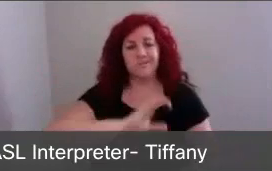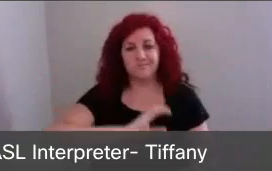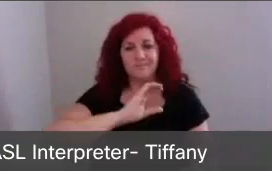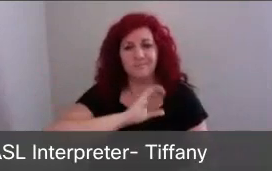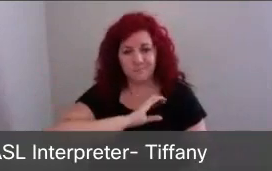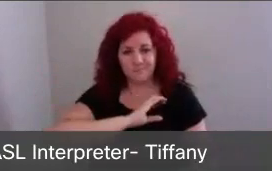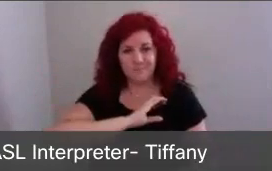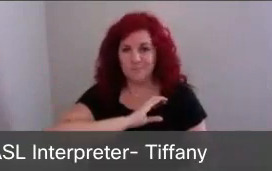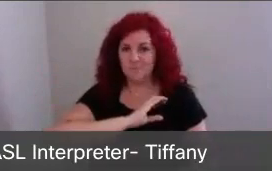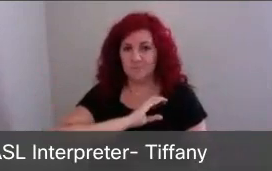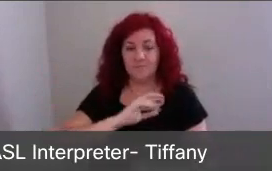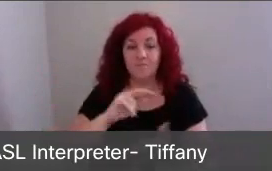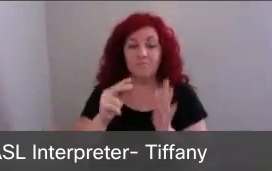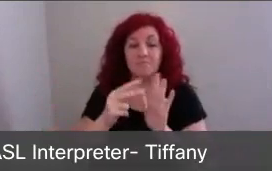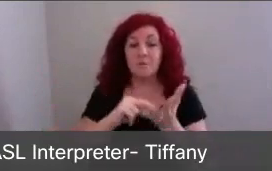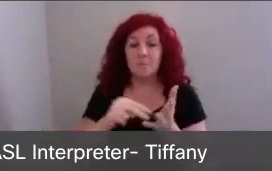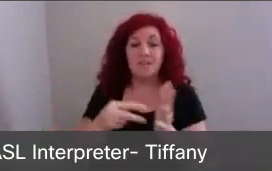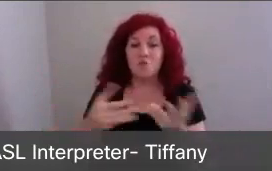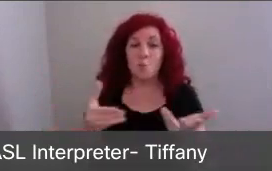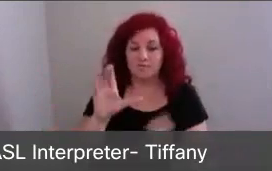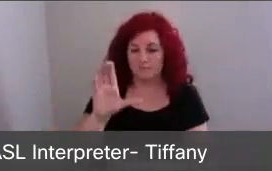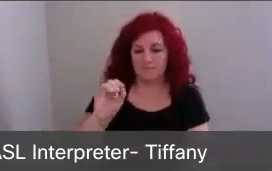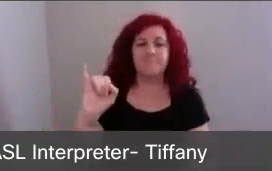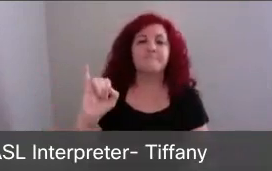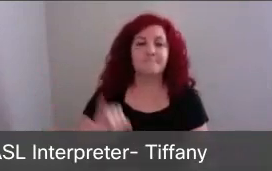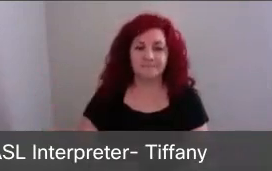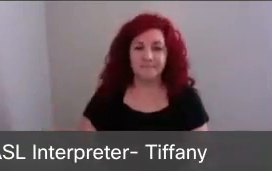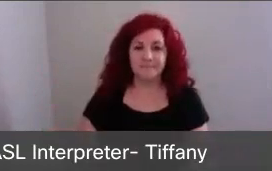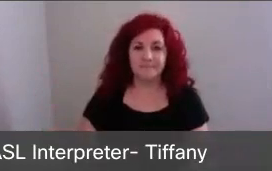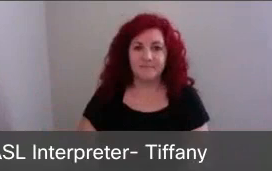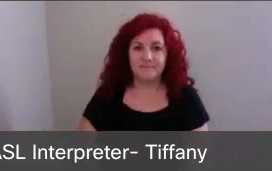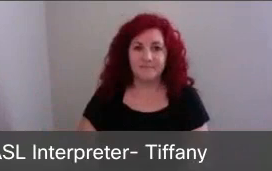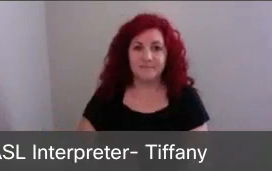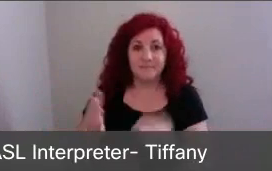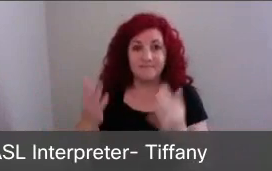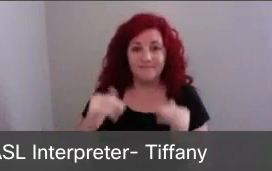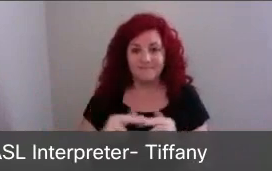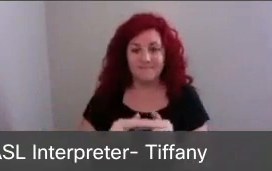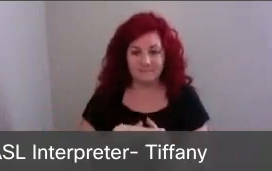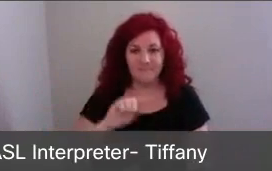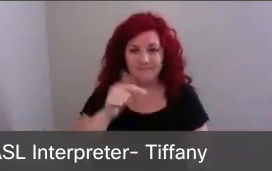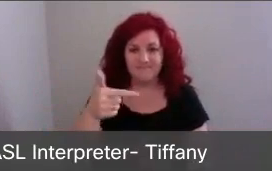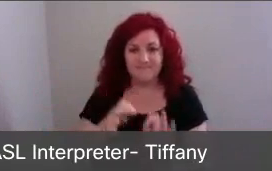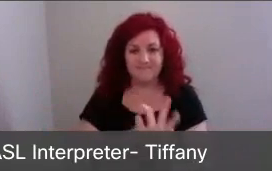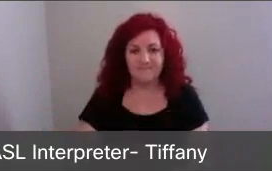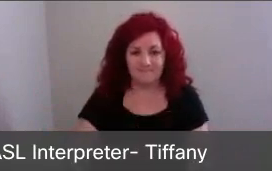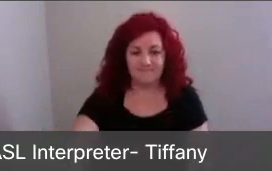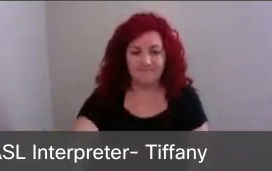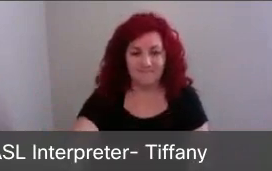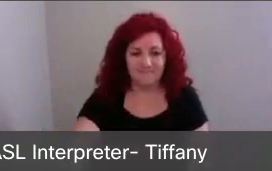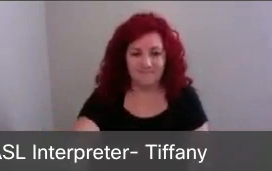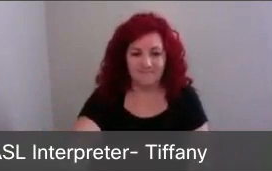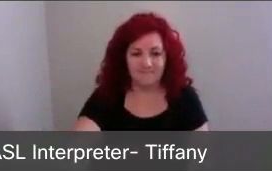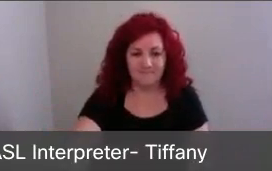can constitute a community of interest. Next slide. Now it is your